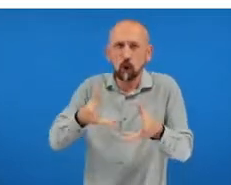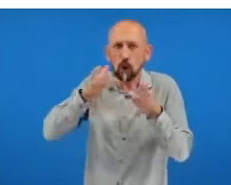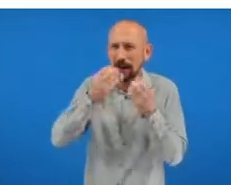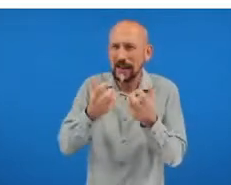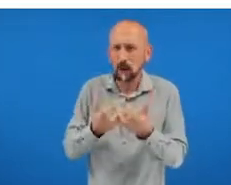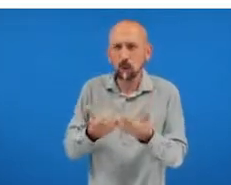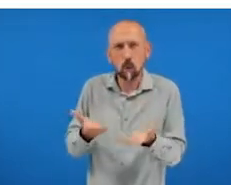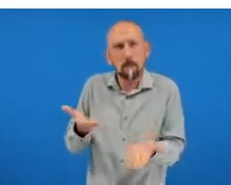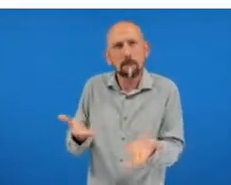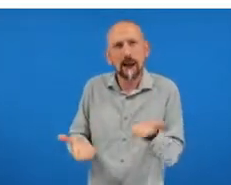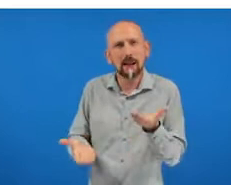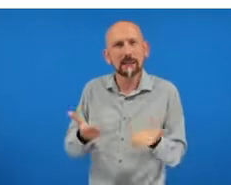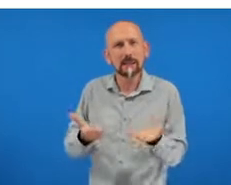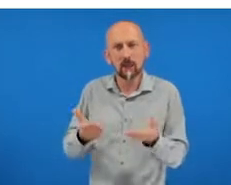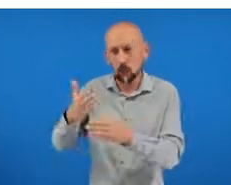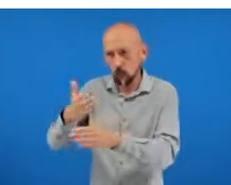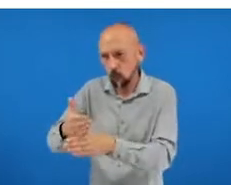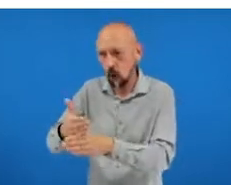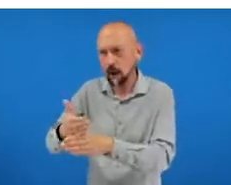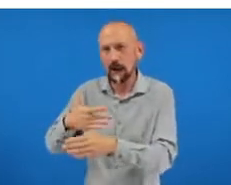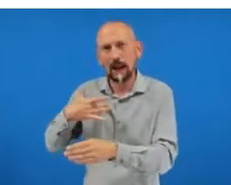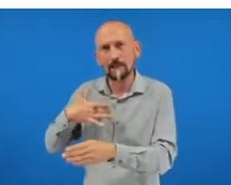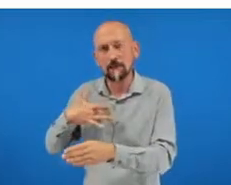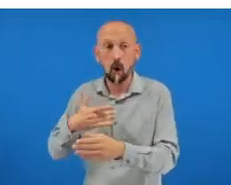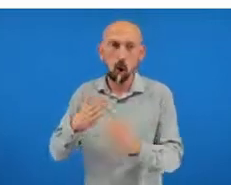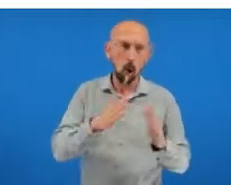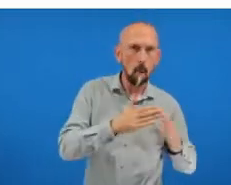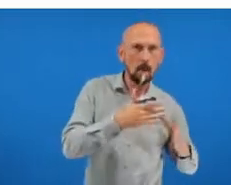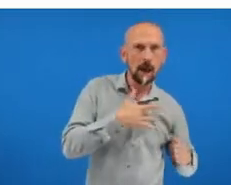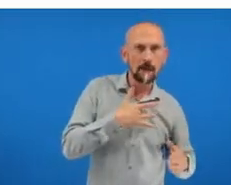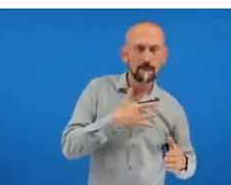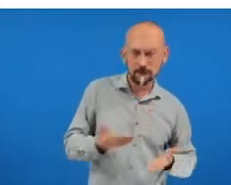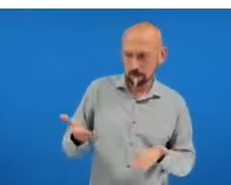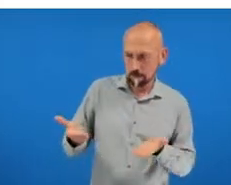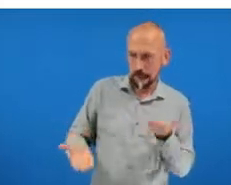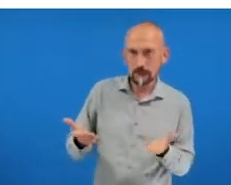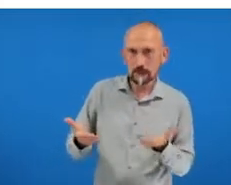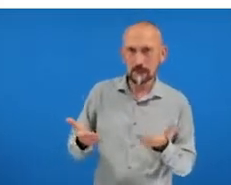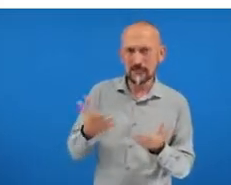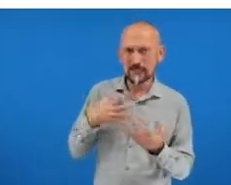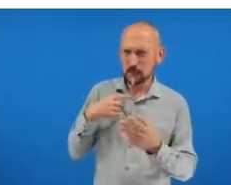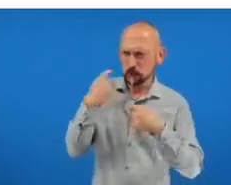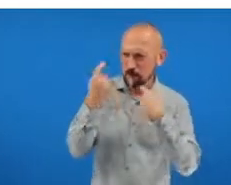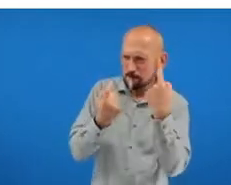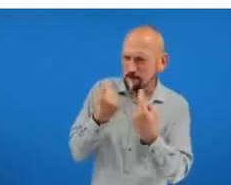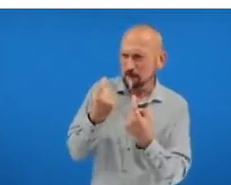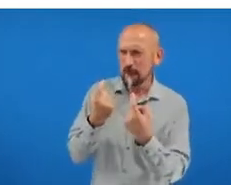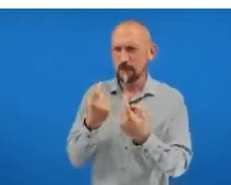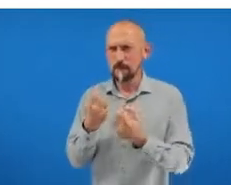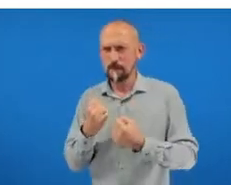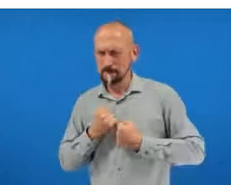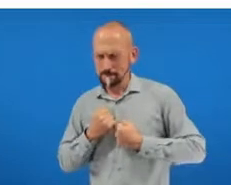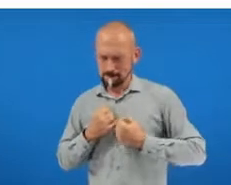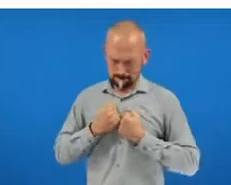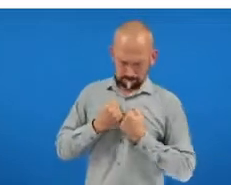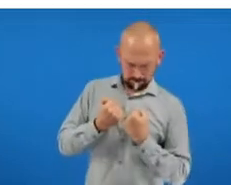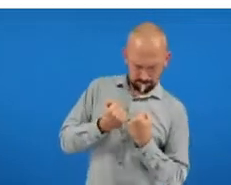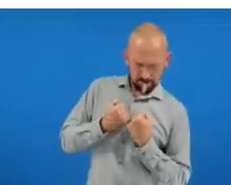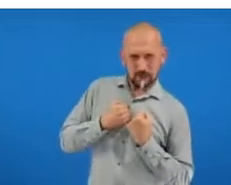home life, to be able to reflect on what I did every day and reflect on my emotions and reflect on